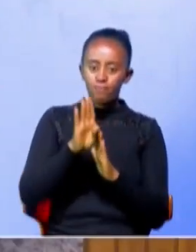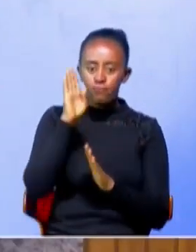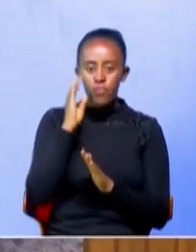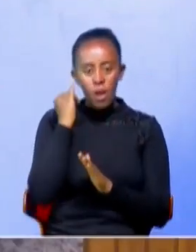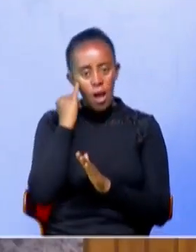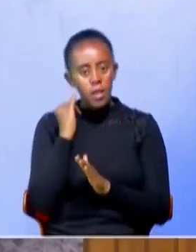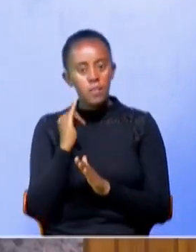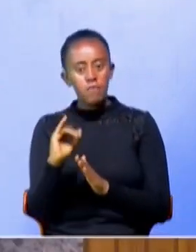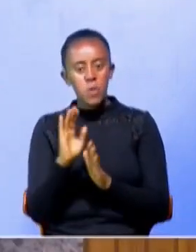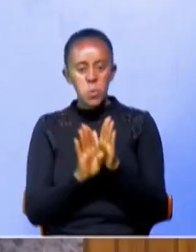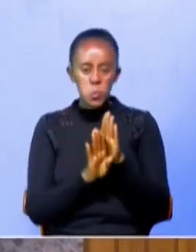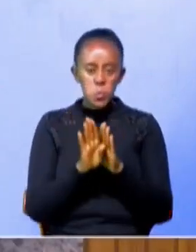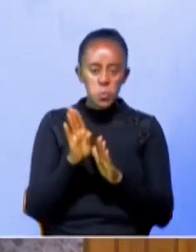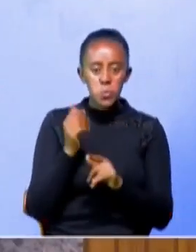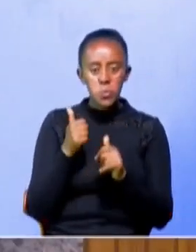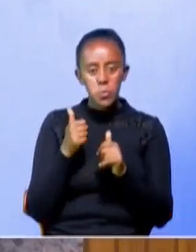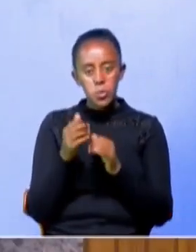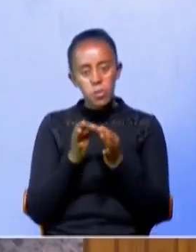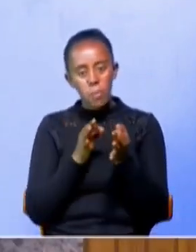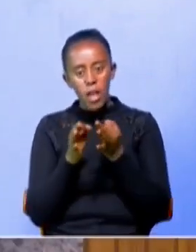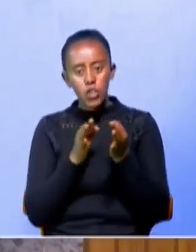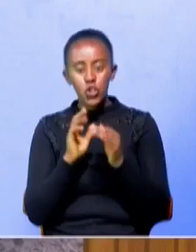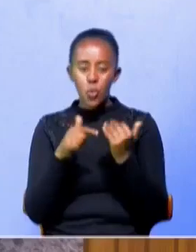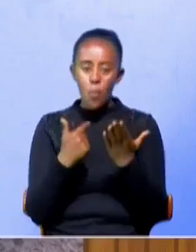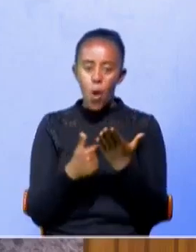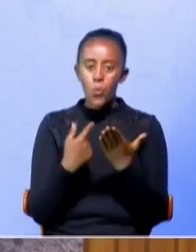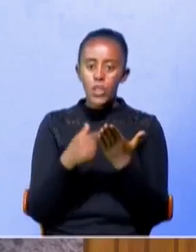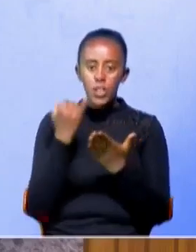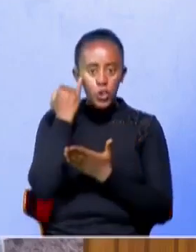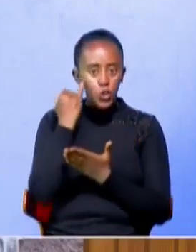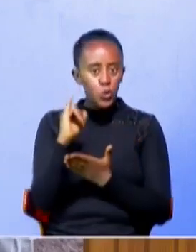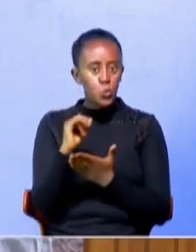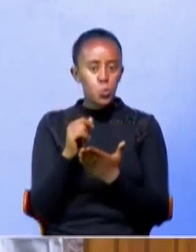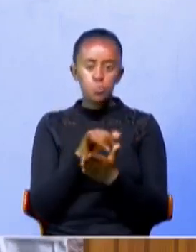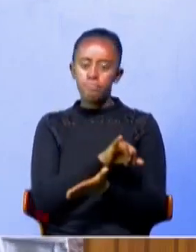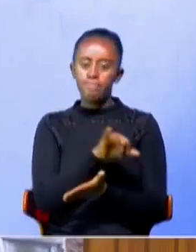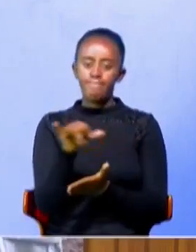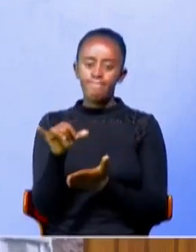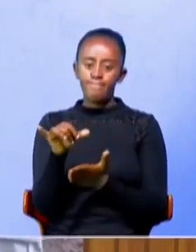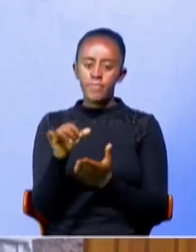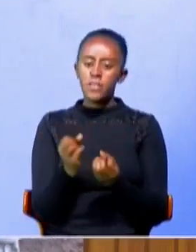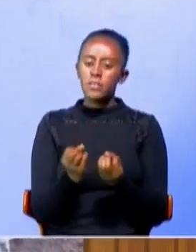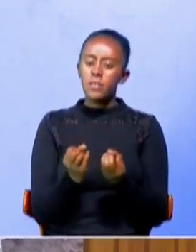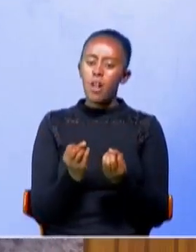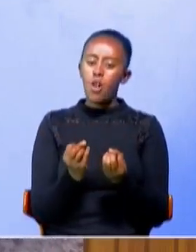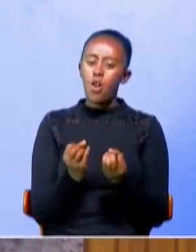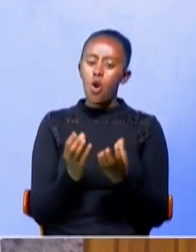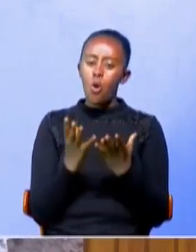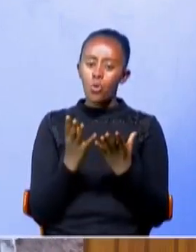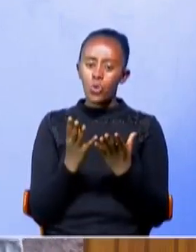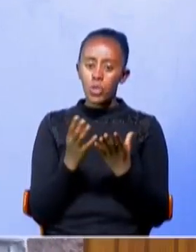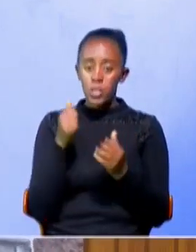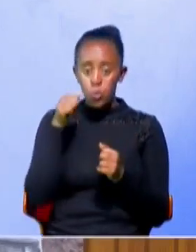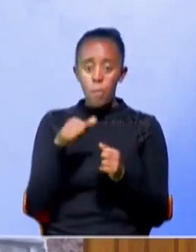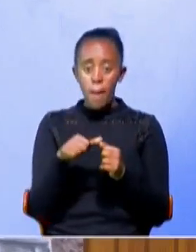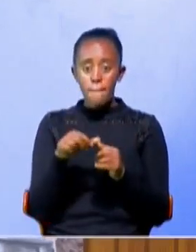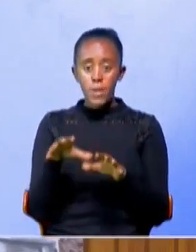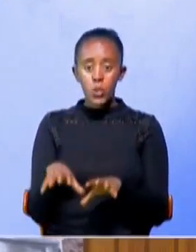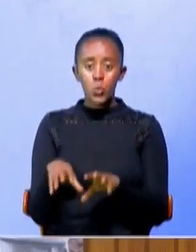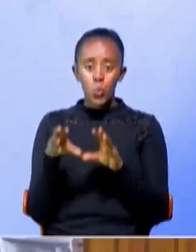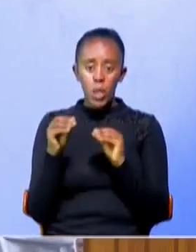ideas, constructive explanations about this issue, etc. There are a lot. And you remember,